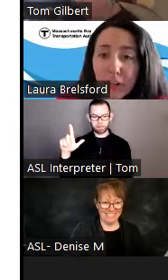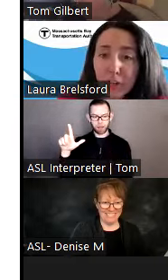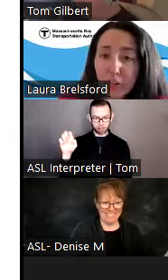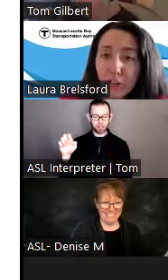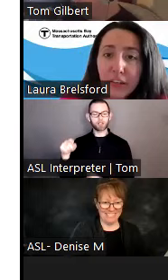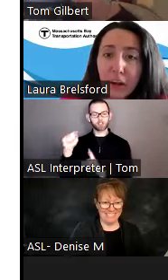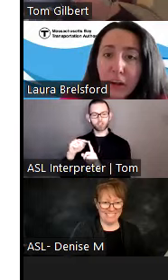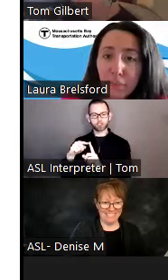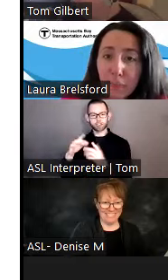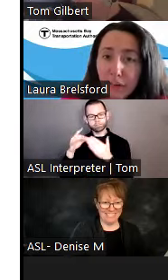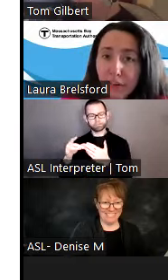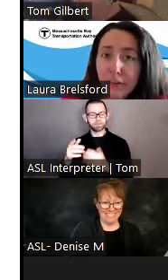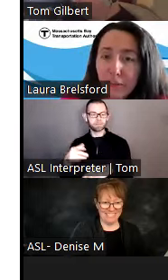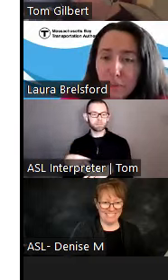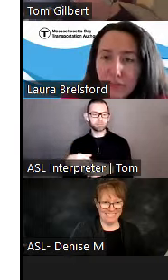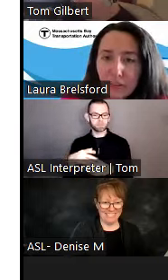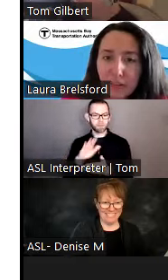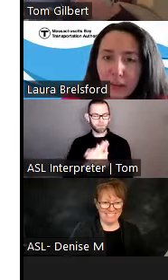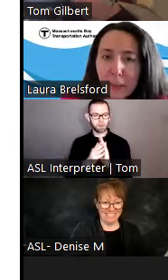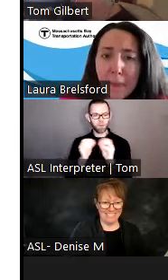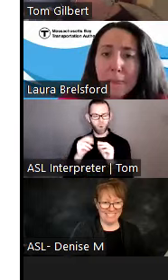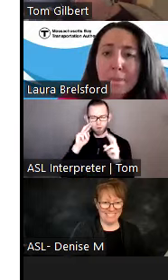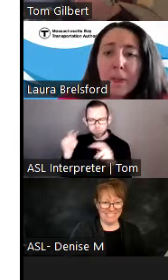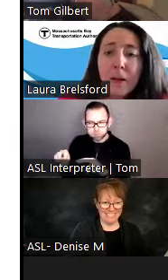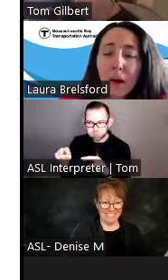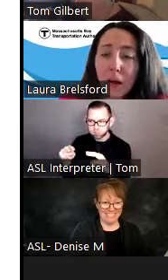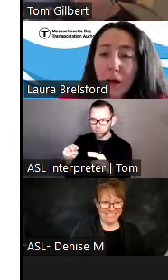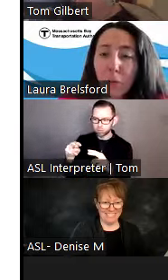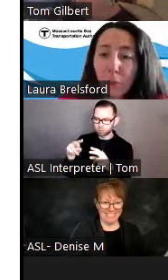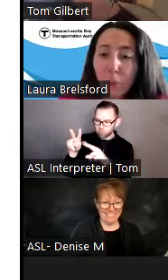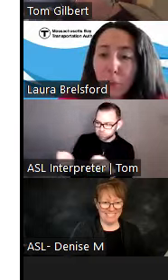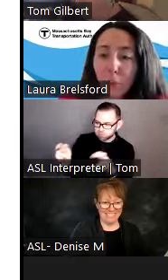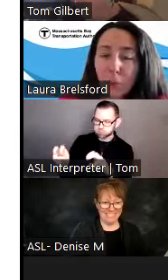a greater degree of monitoring. Specifically,